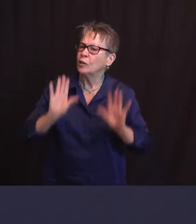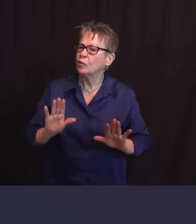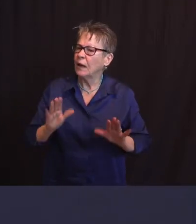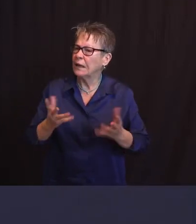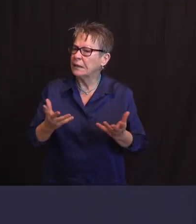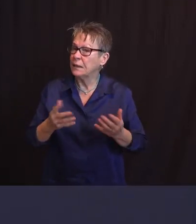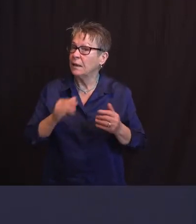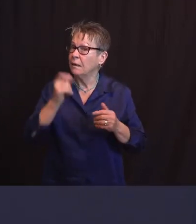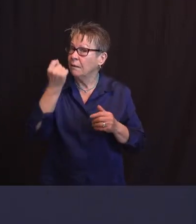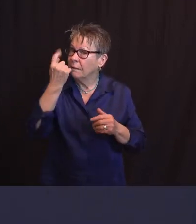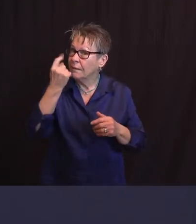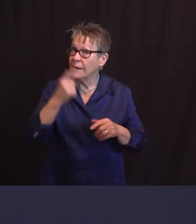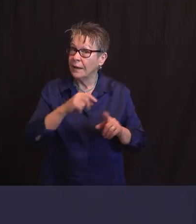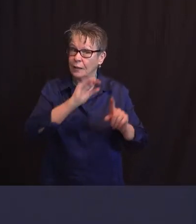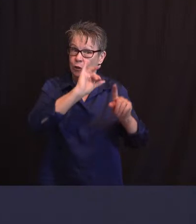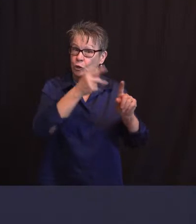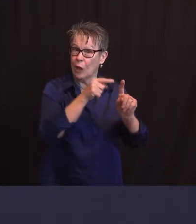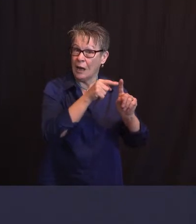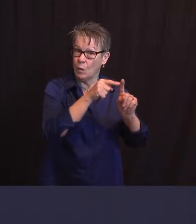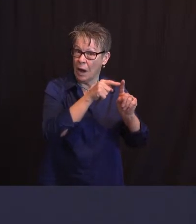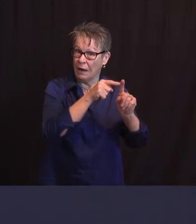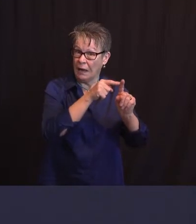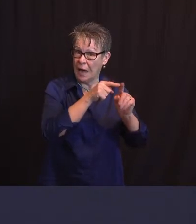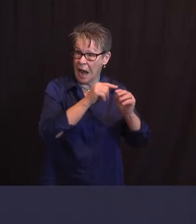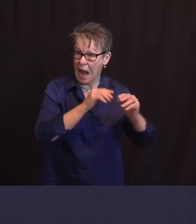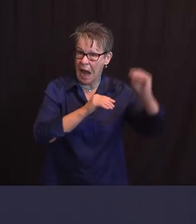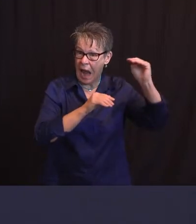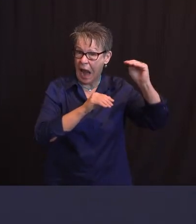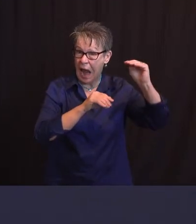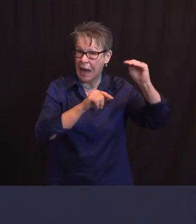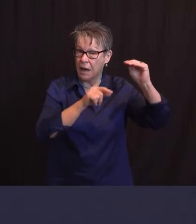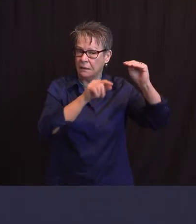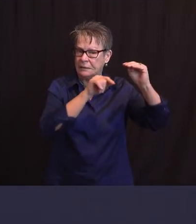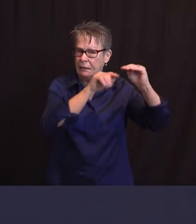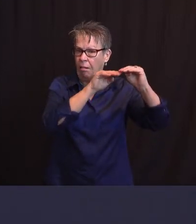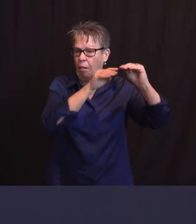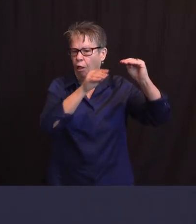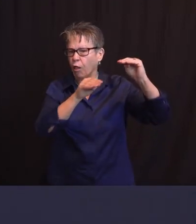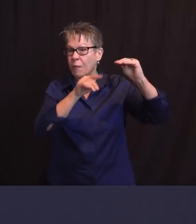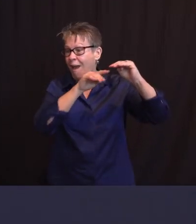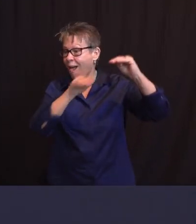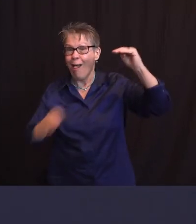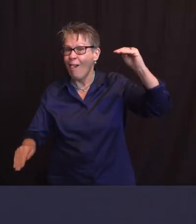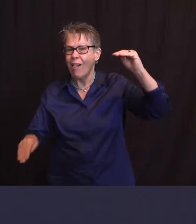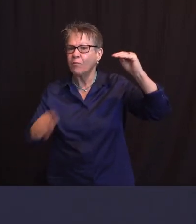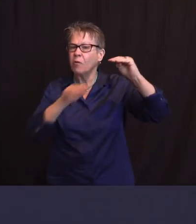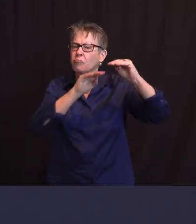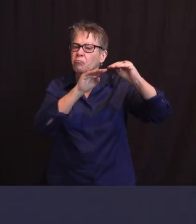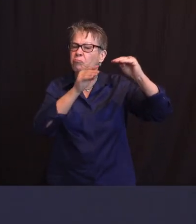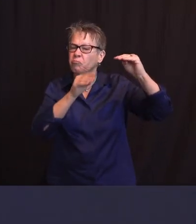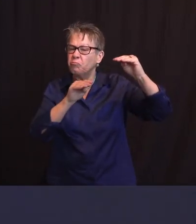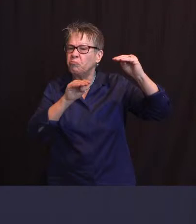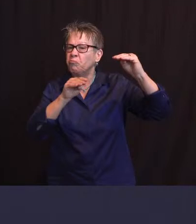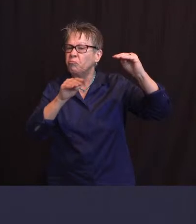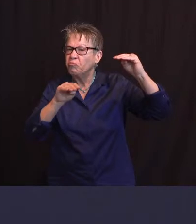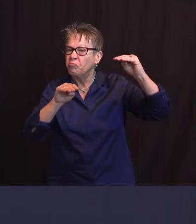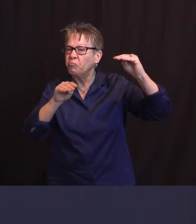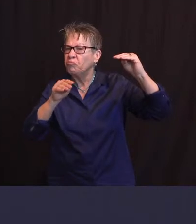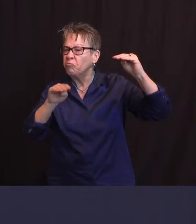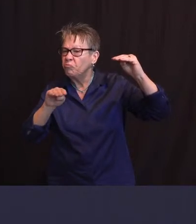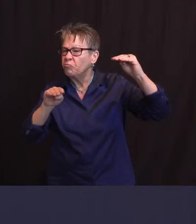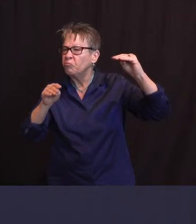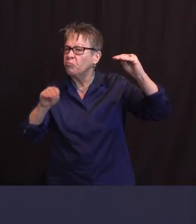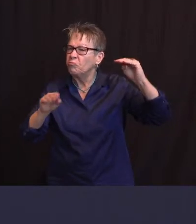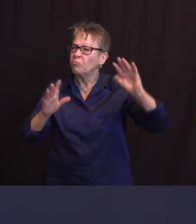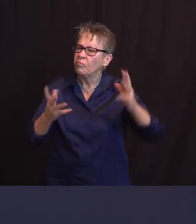going sideways, frankly, at the moment. So I wouldn't necessarily say it's an alarm. There is a bunch of different things coming together